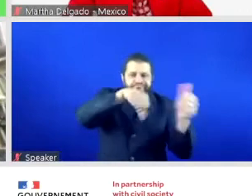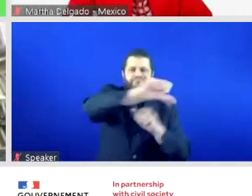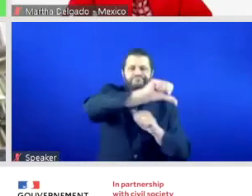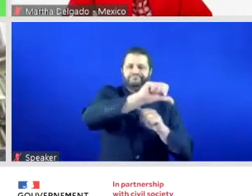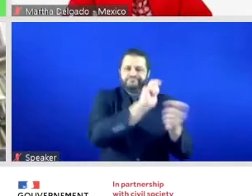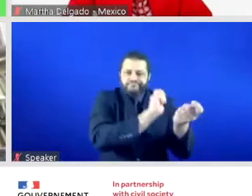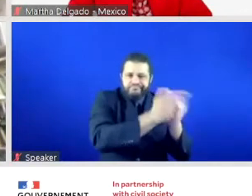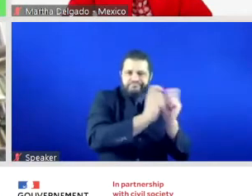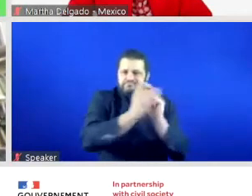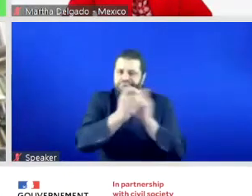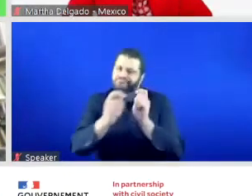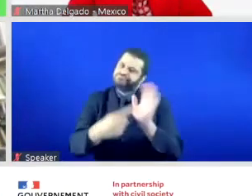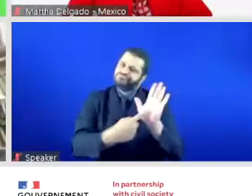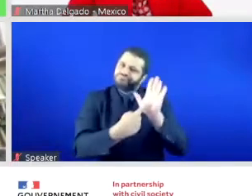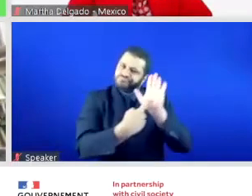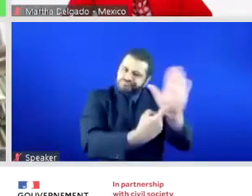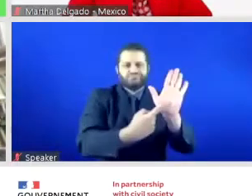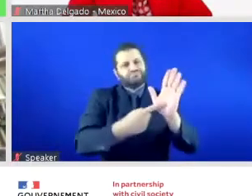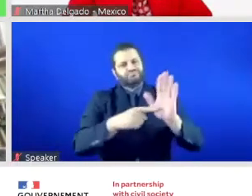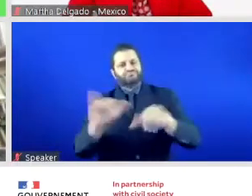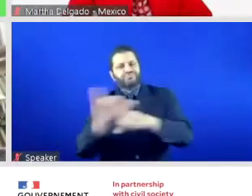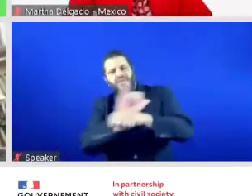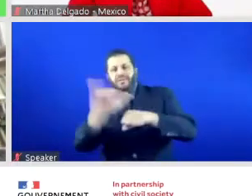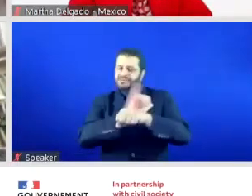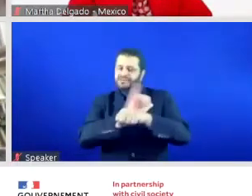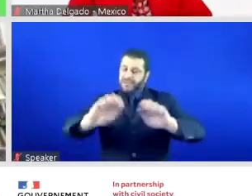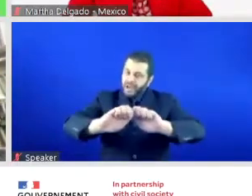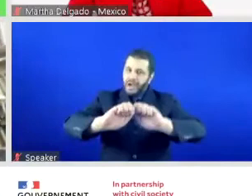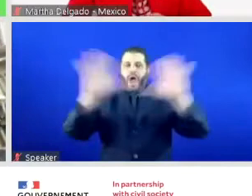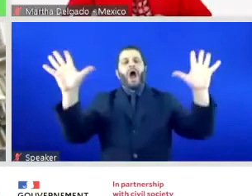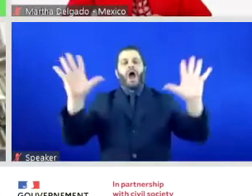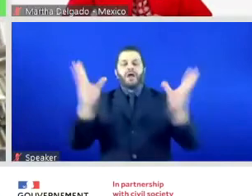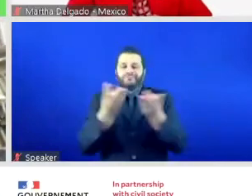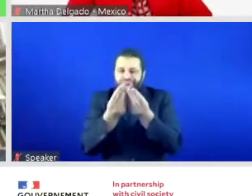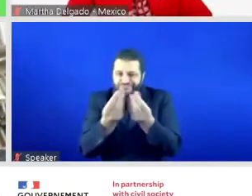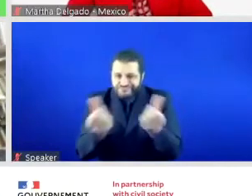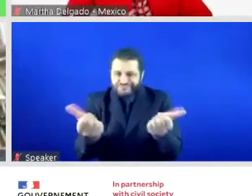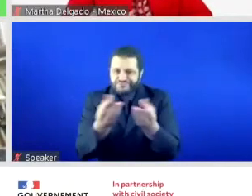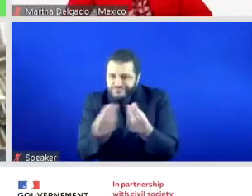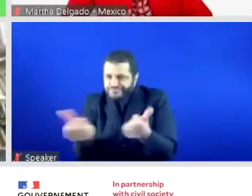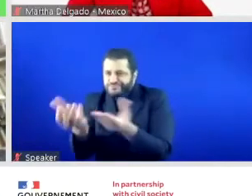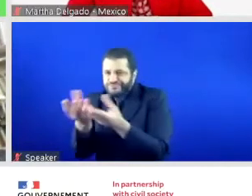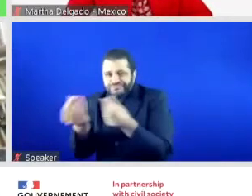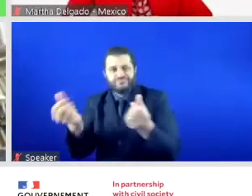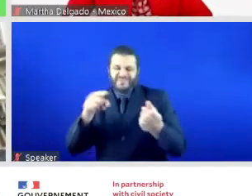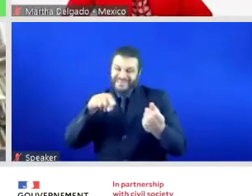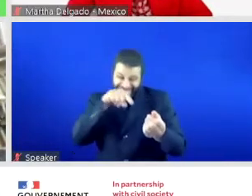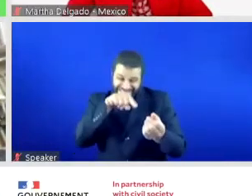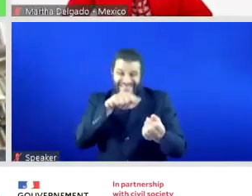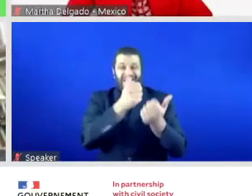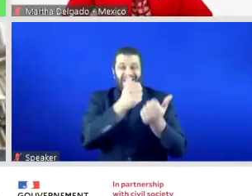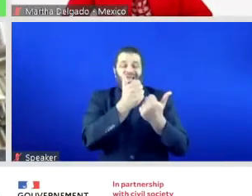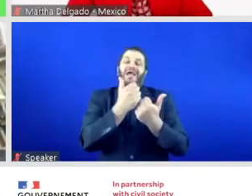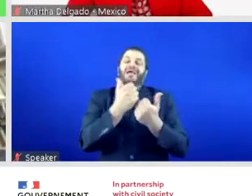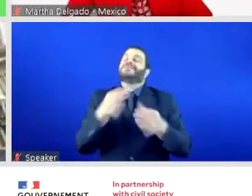you know, really interested in. It's not that you're helping young people or you're trying to, you know, do something for young people. It's